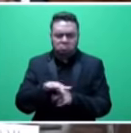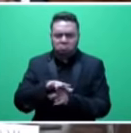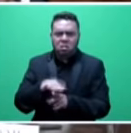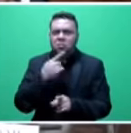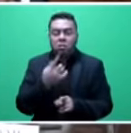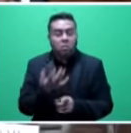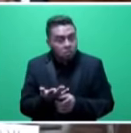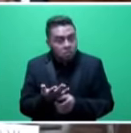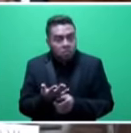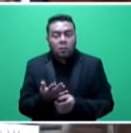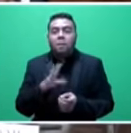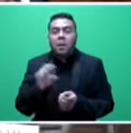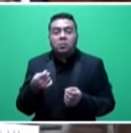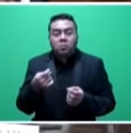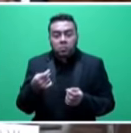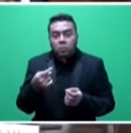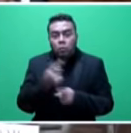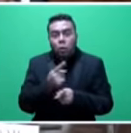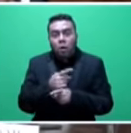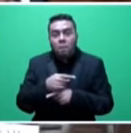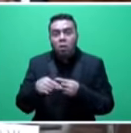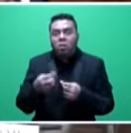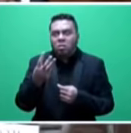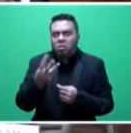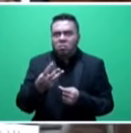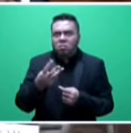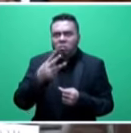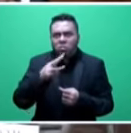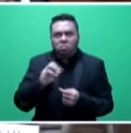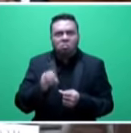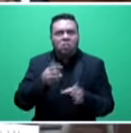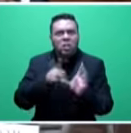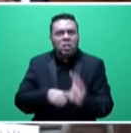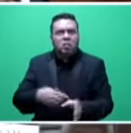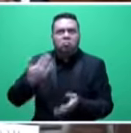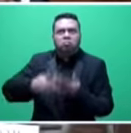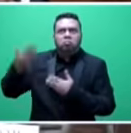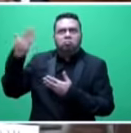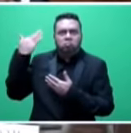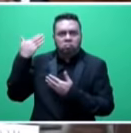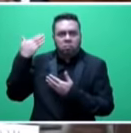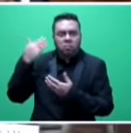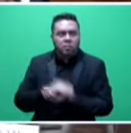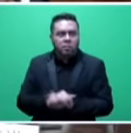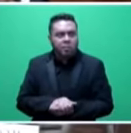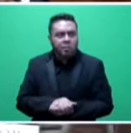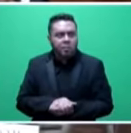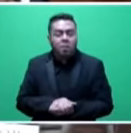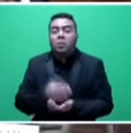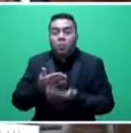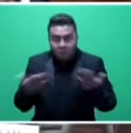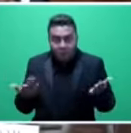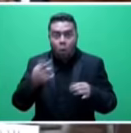now, referring to things that happened more than 3 decades ago. Mr. Speaker, sir, it is now